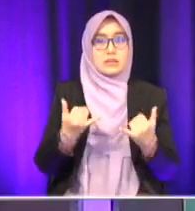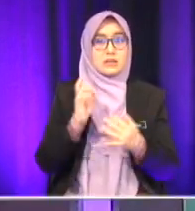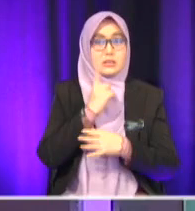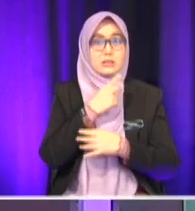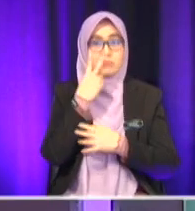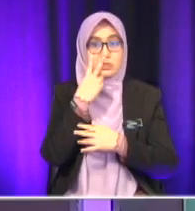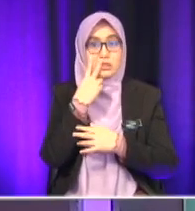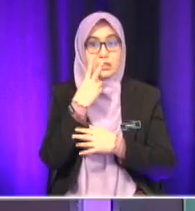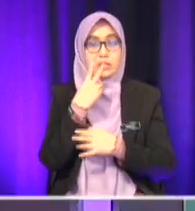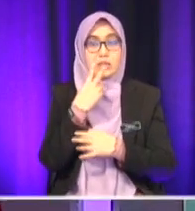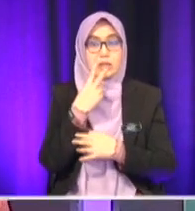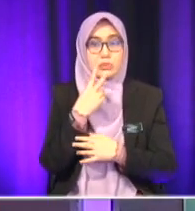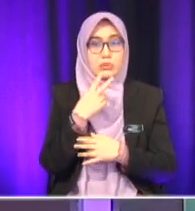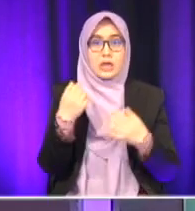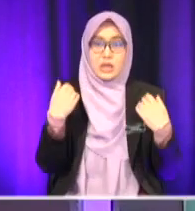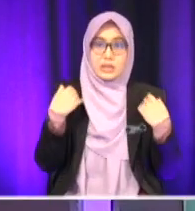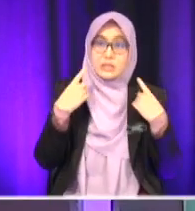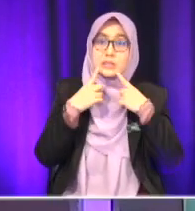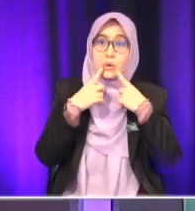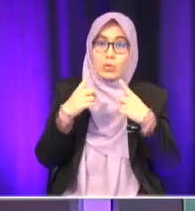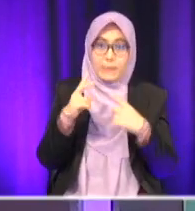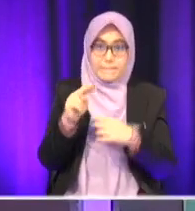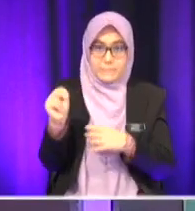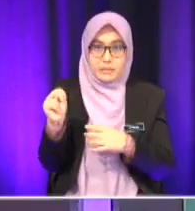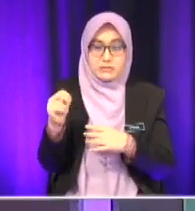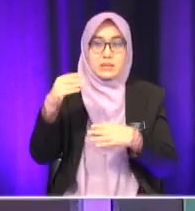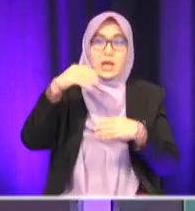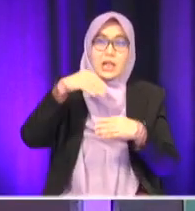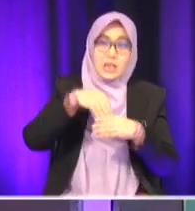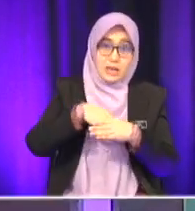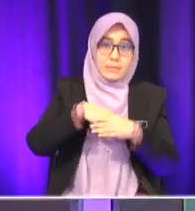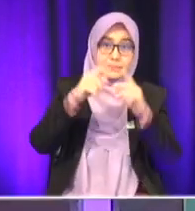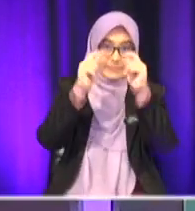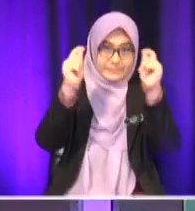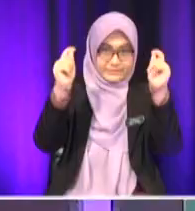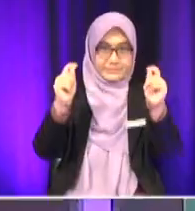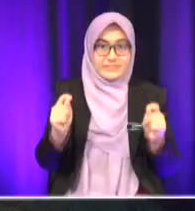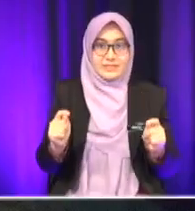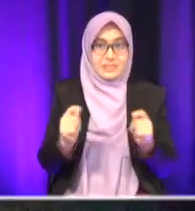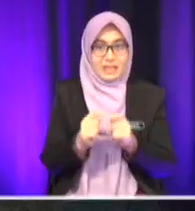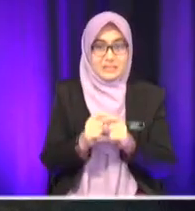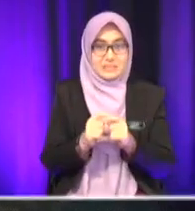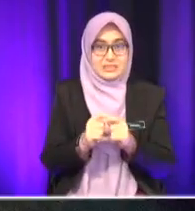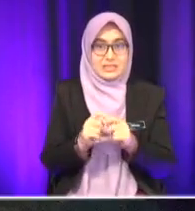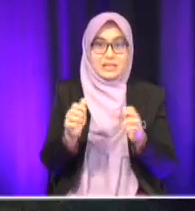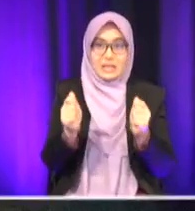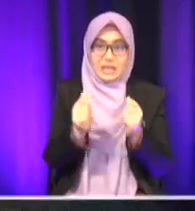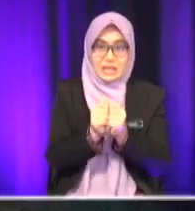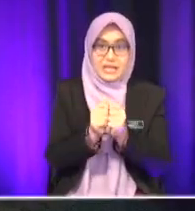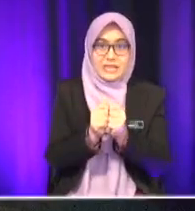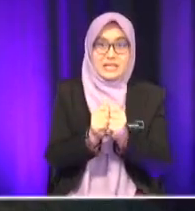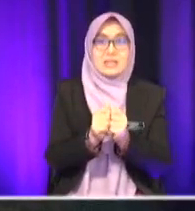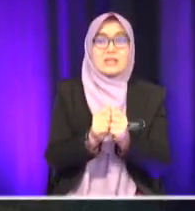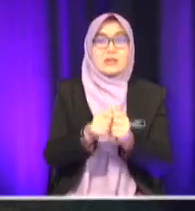clues in the stimulus as well as in the answer. Yes. So we have done